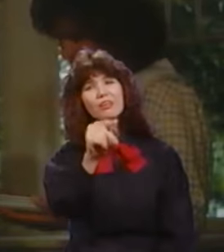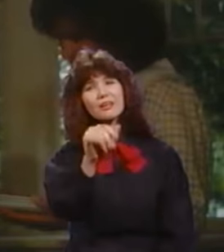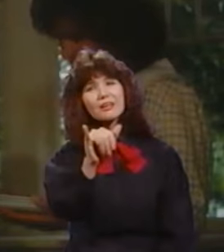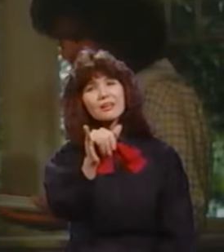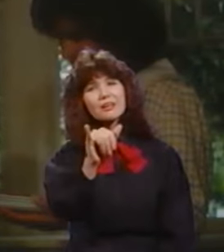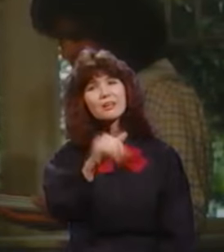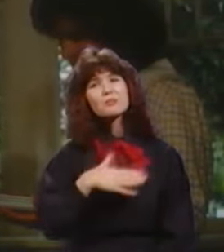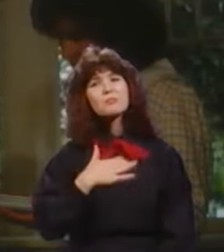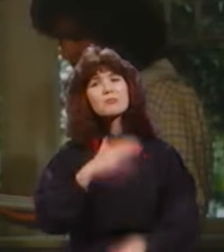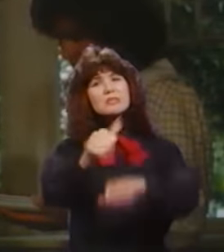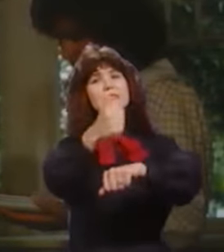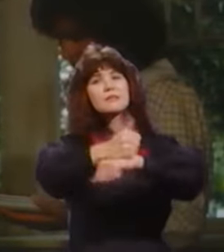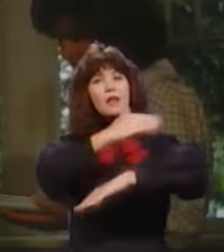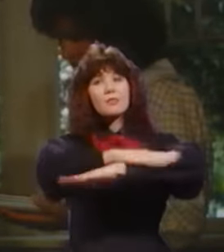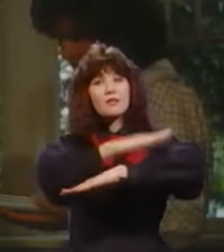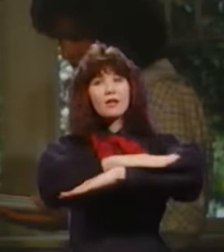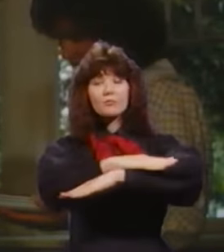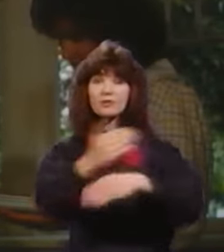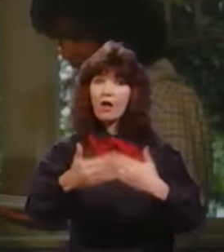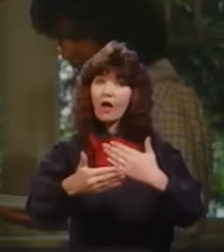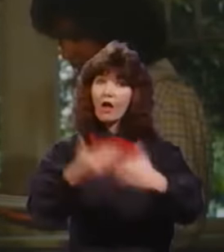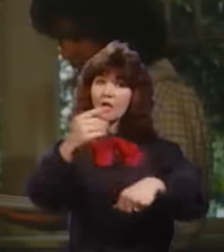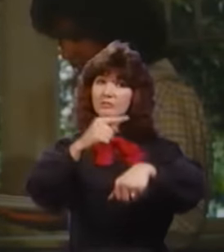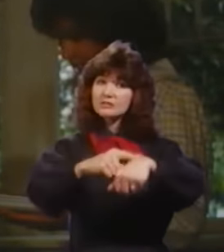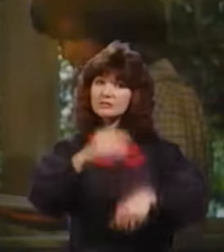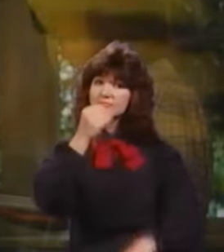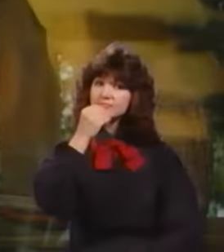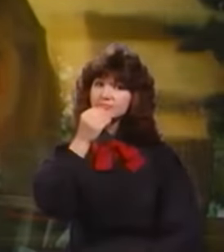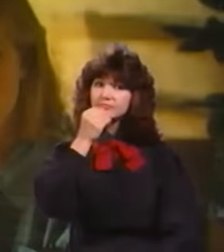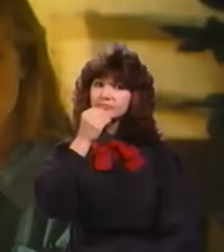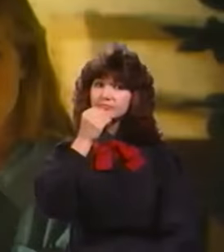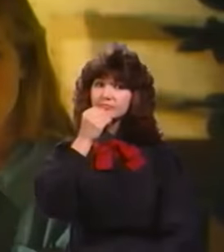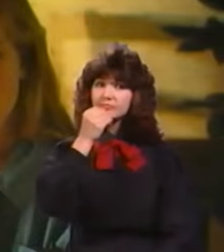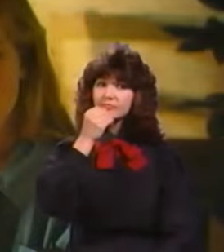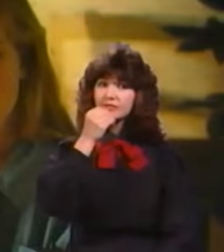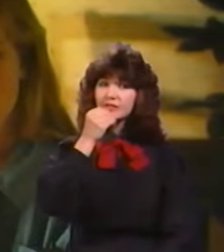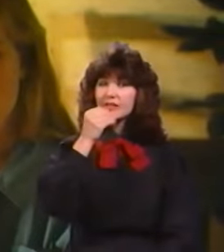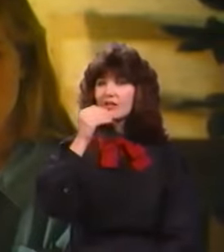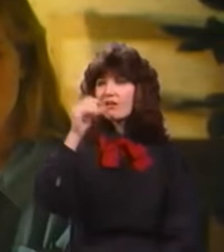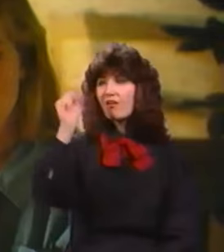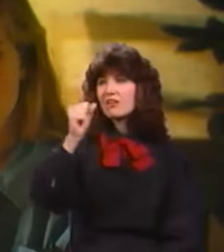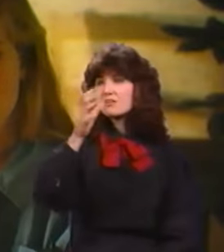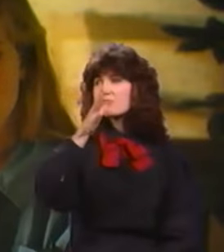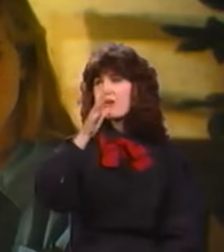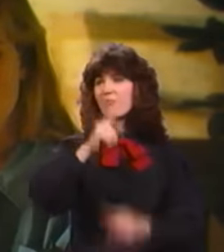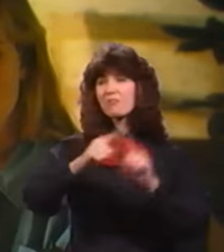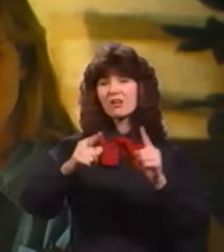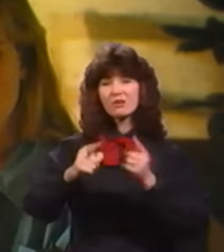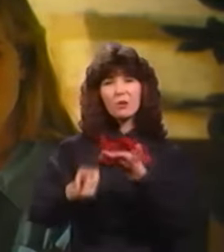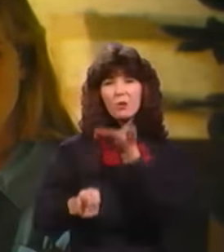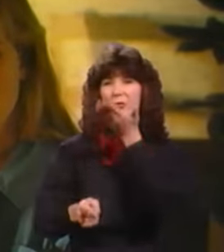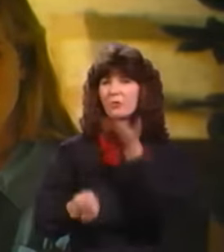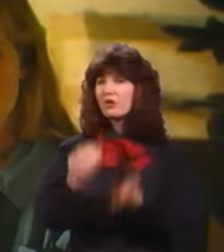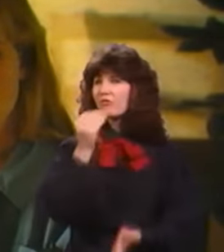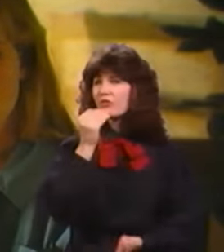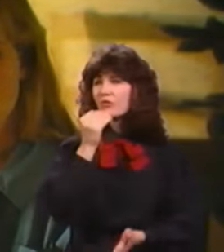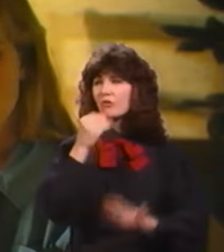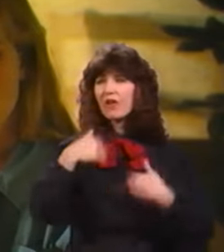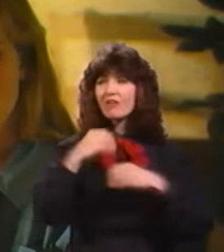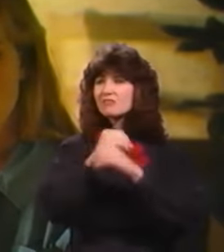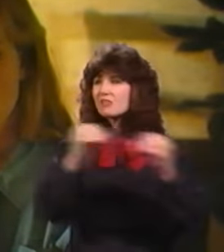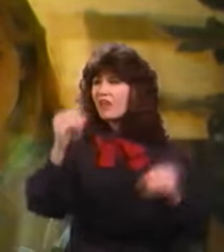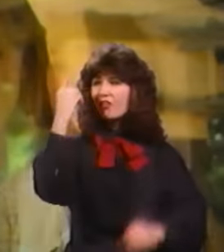Dorothy, would you set the table, please? It's almost supper time. Yes, Mother, but there's no food in the house. We don't have anything for